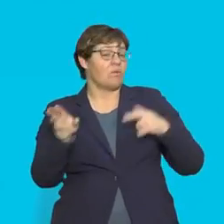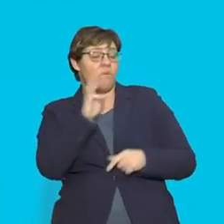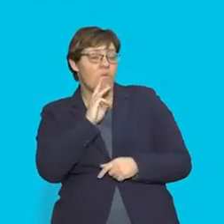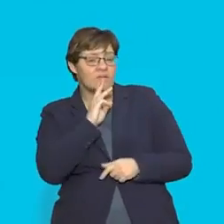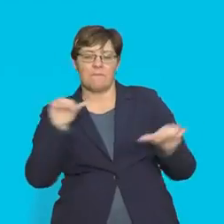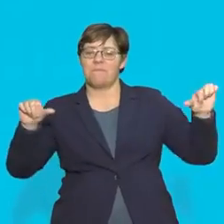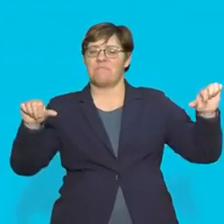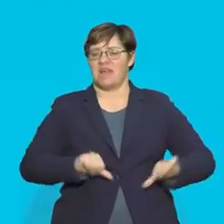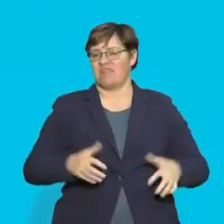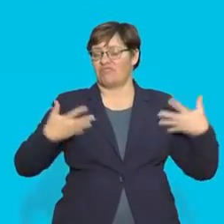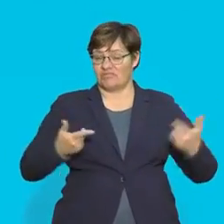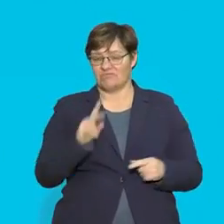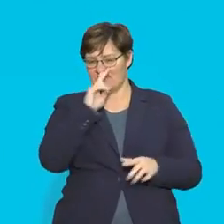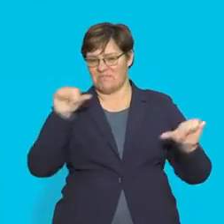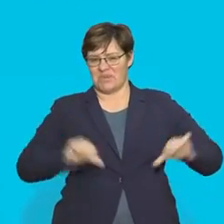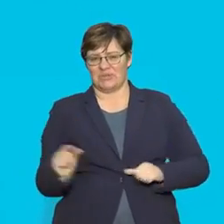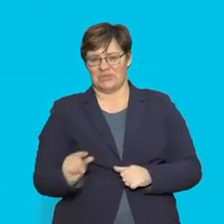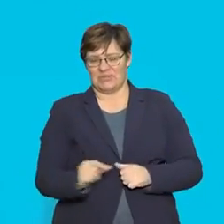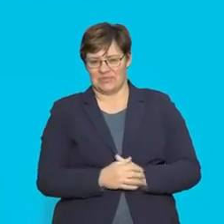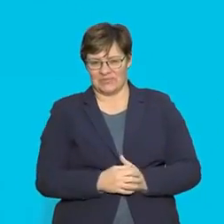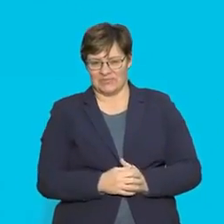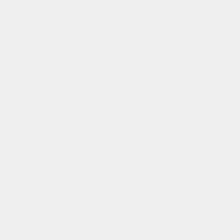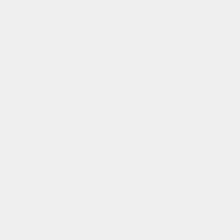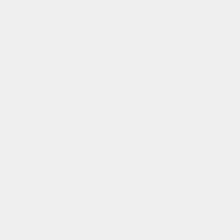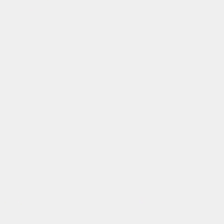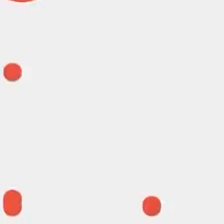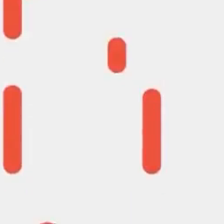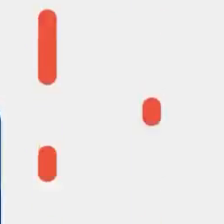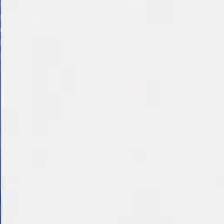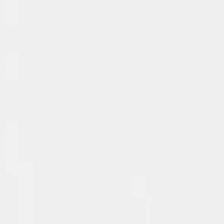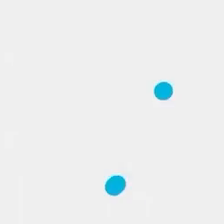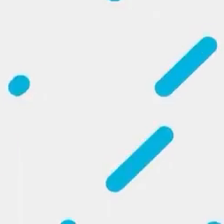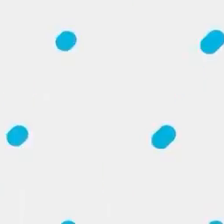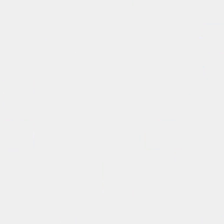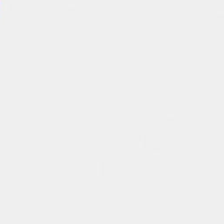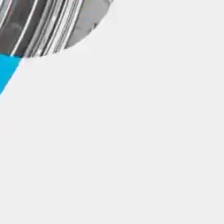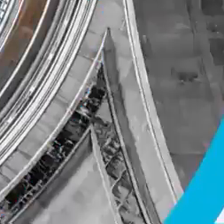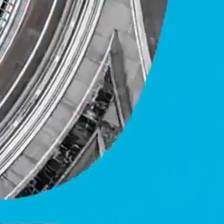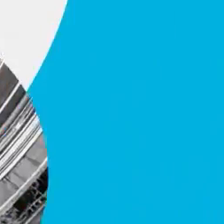some water, come back refreshed. I'll be back just now.